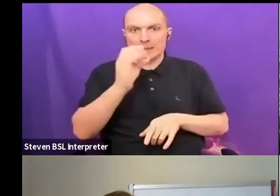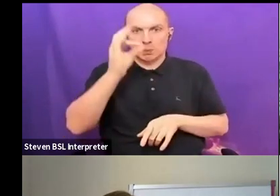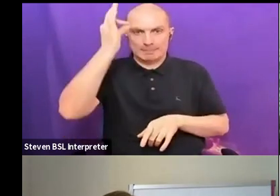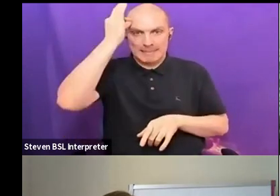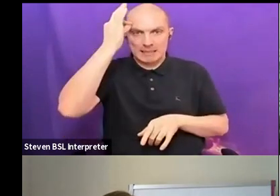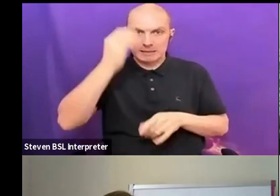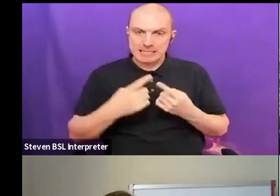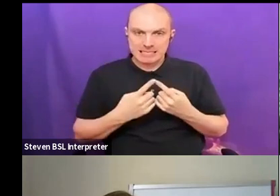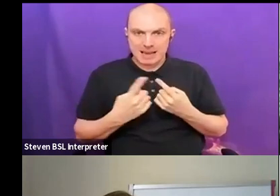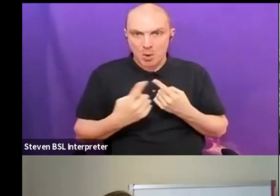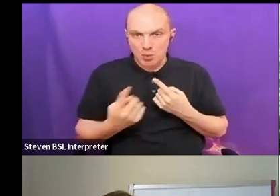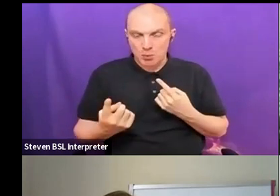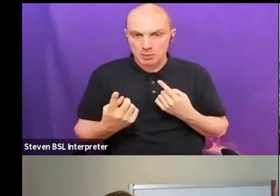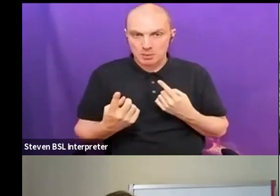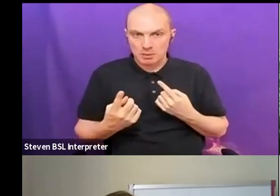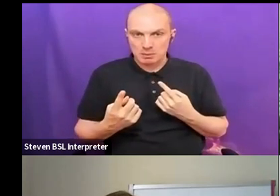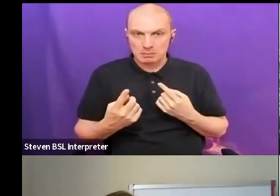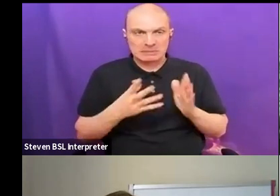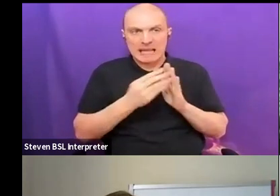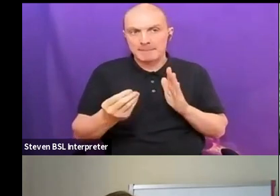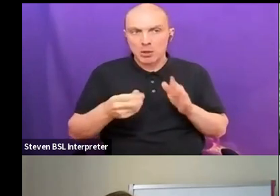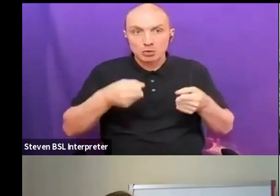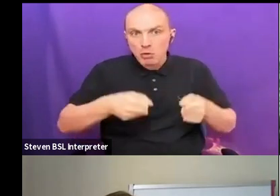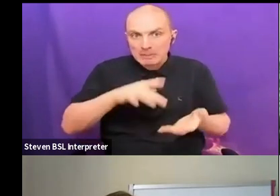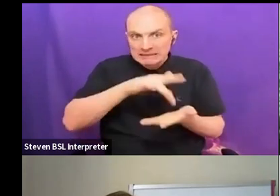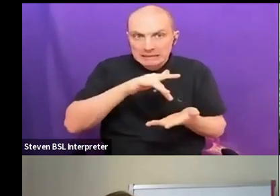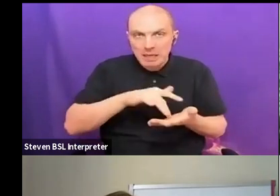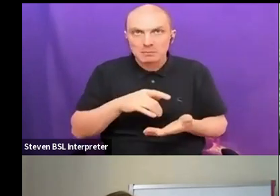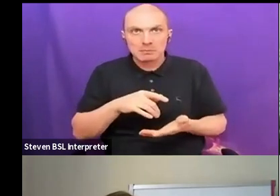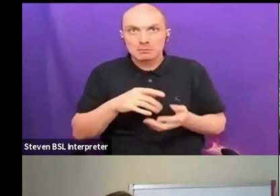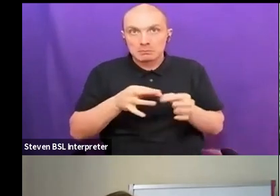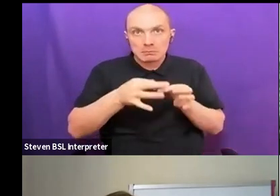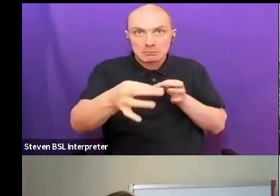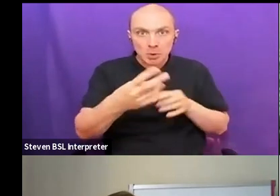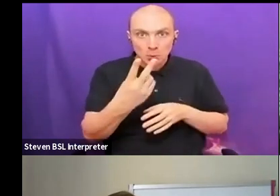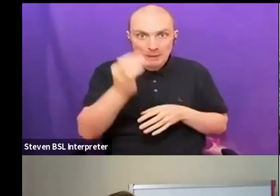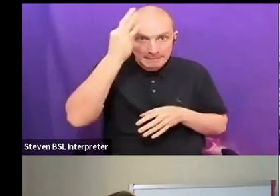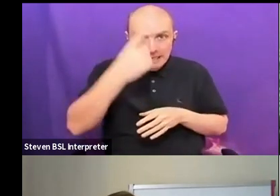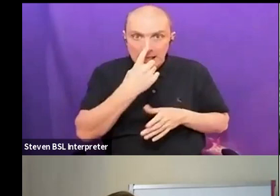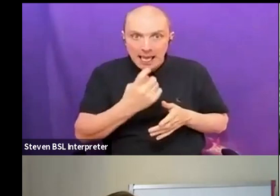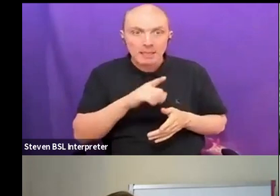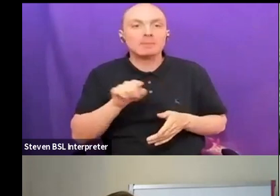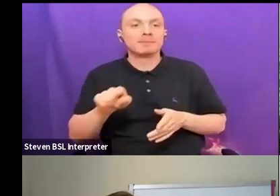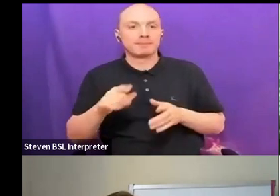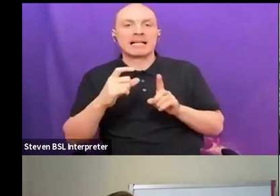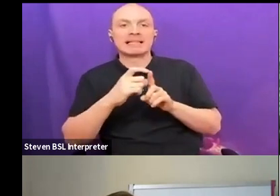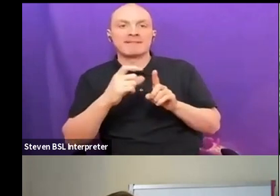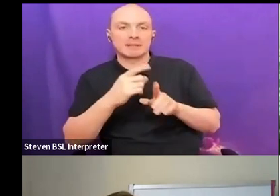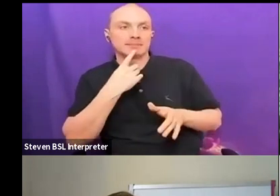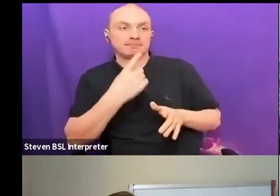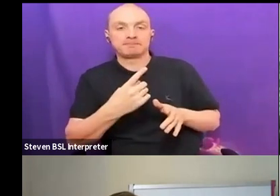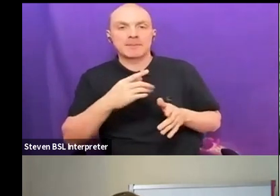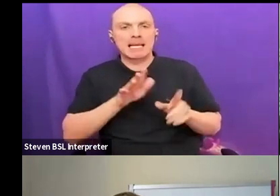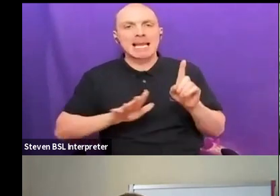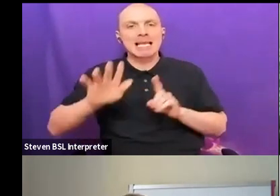about the... Can I come in on that? Yes, of course. Thanks. I mean, I guess the National Planning Framework 4 position